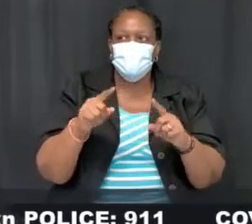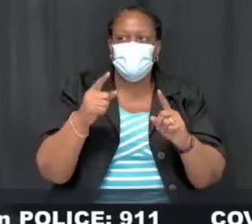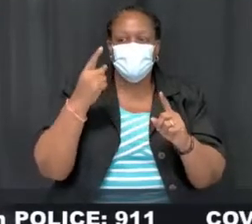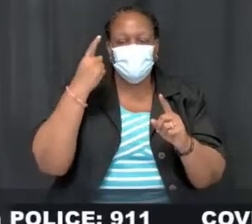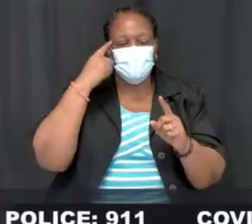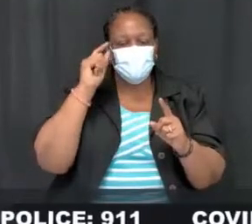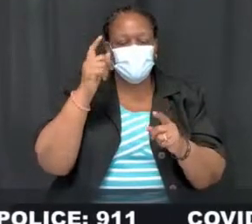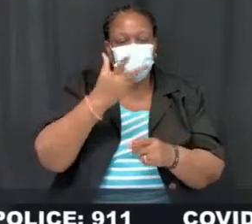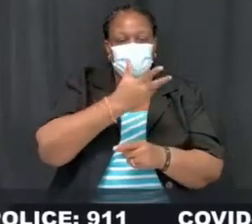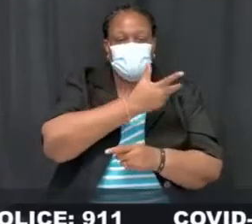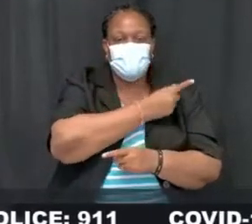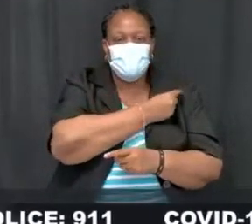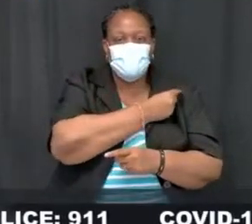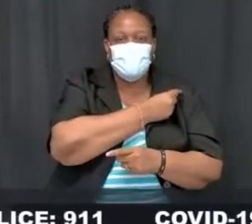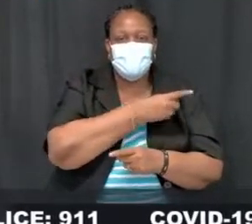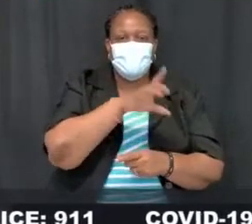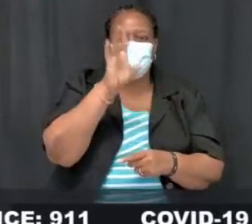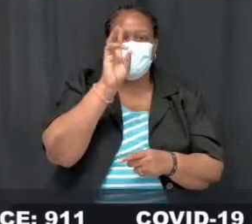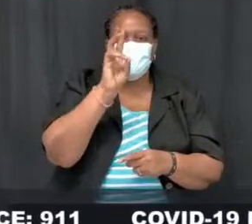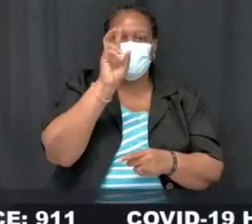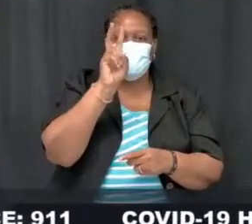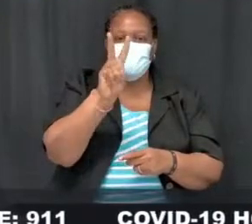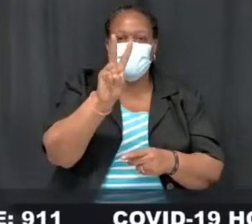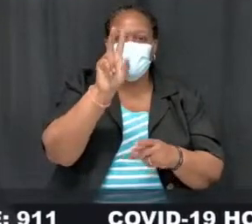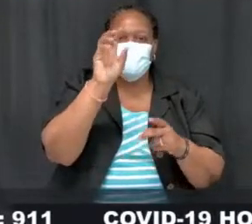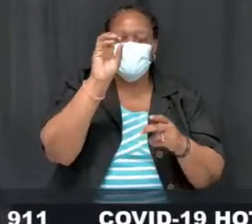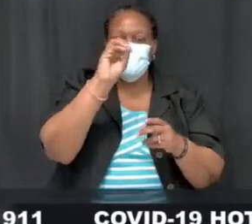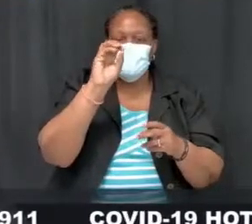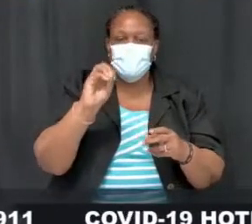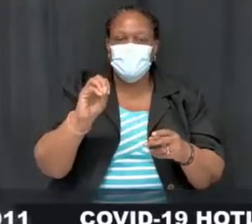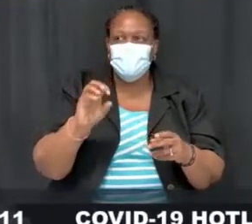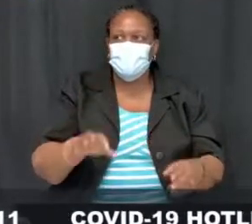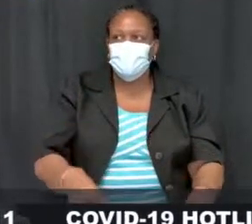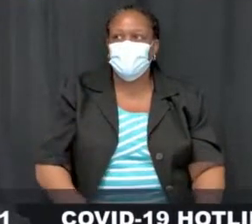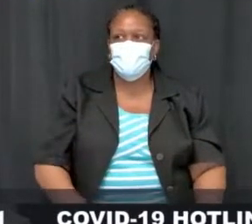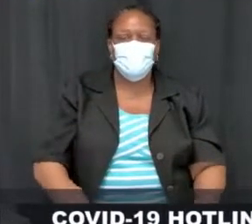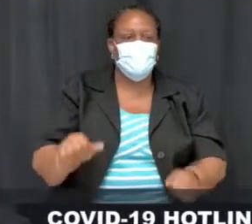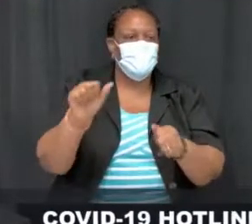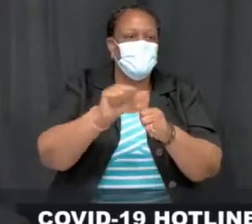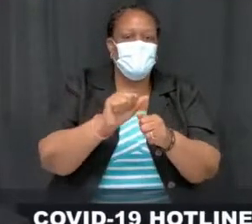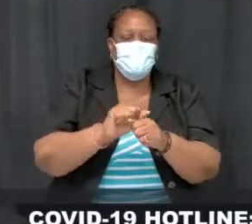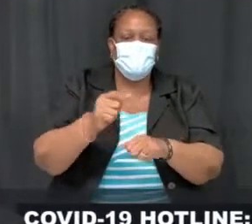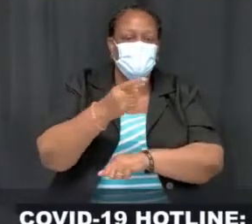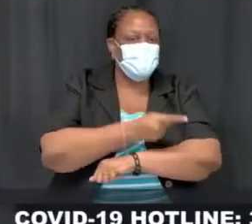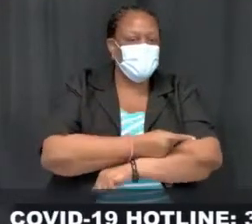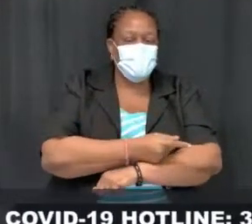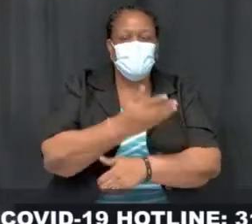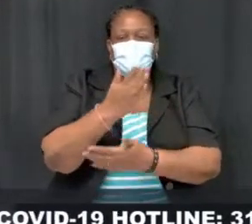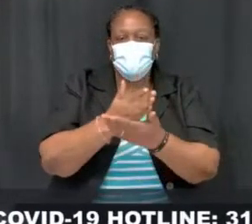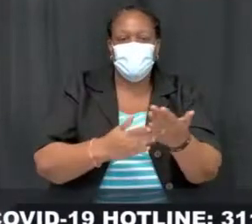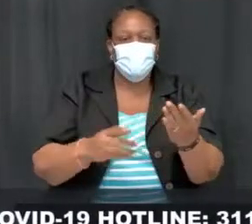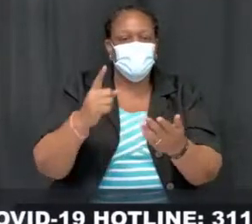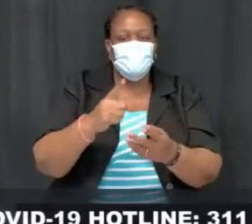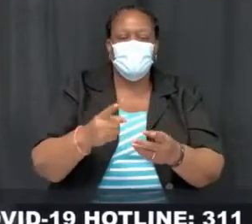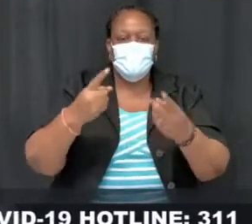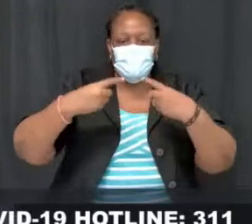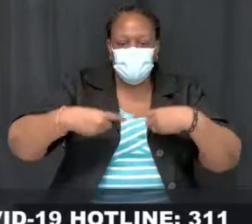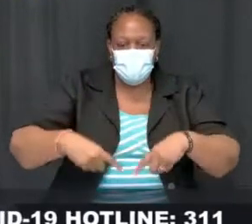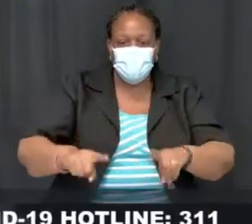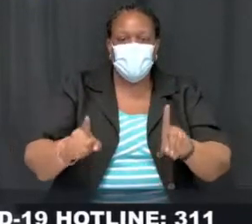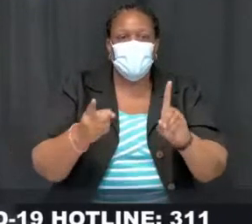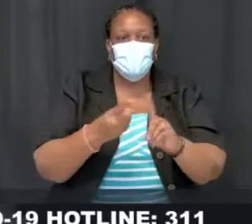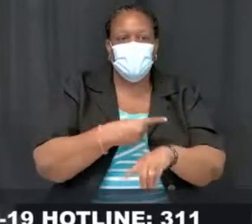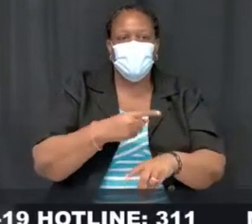Well, first let me say, every day someone shows up to be vaccinated is a successful